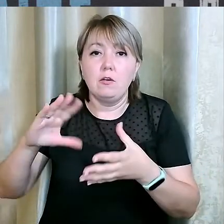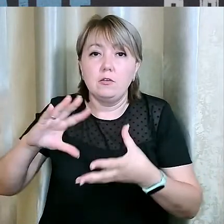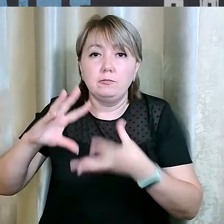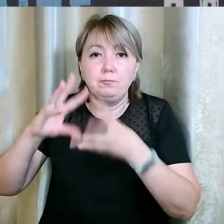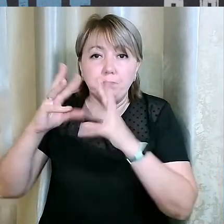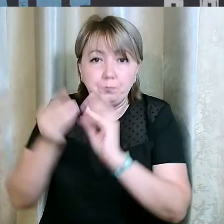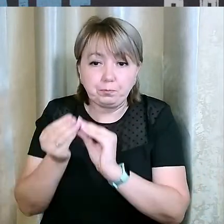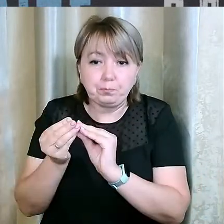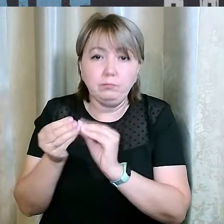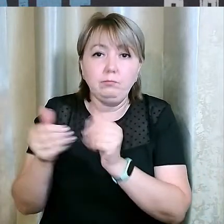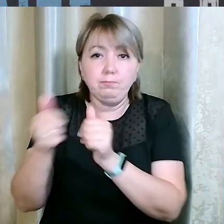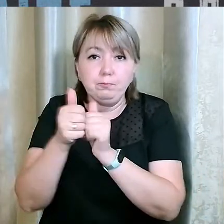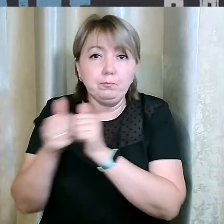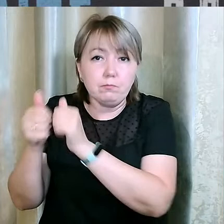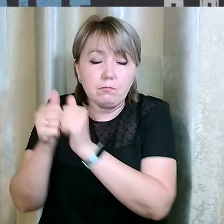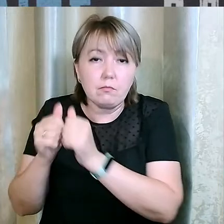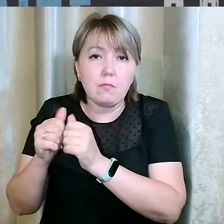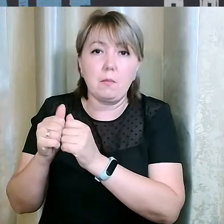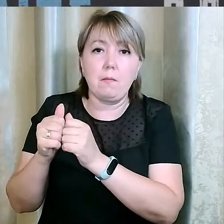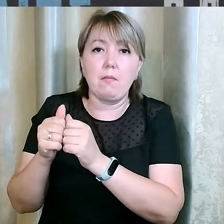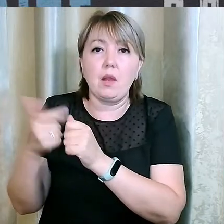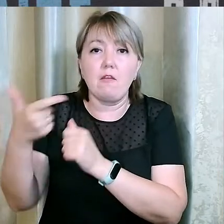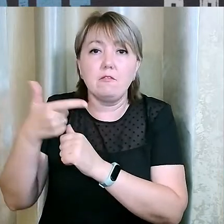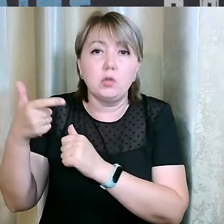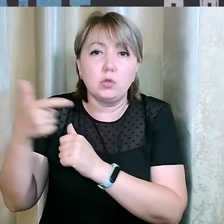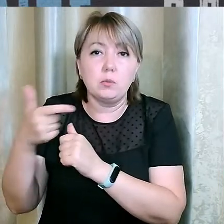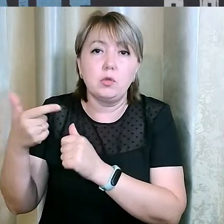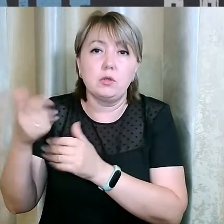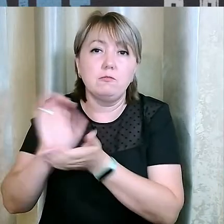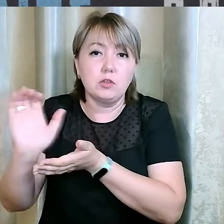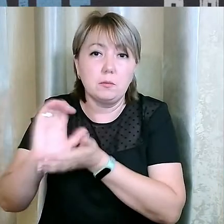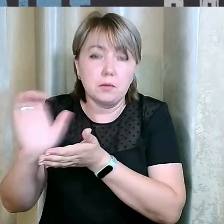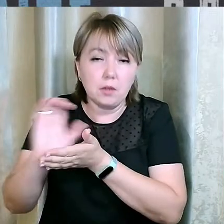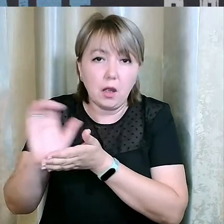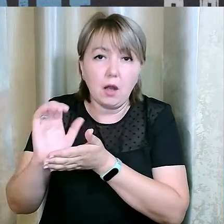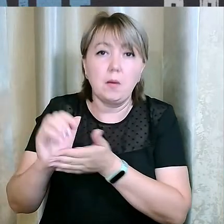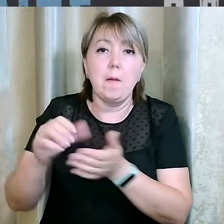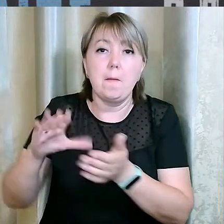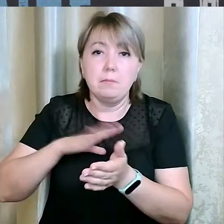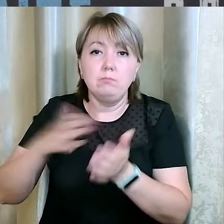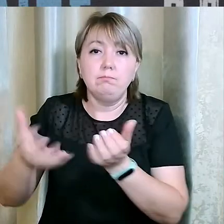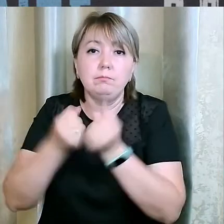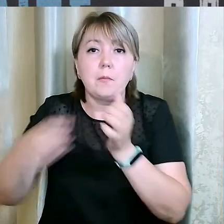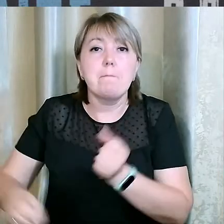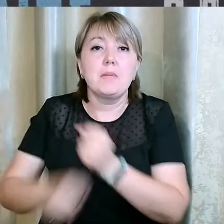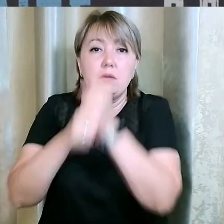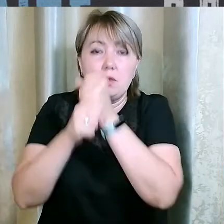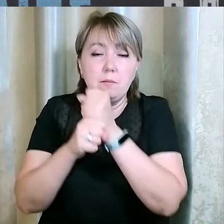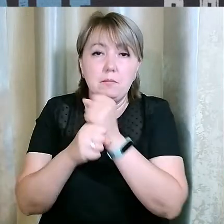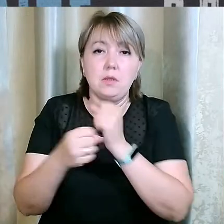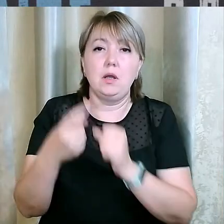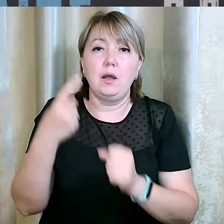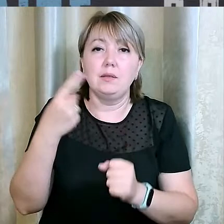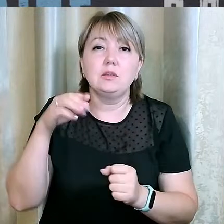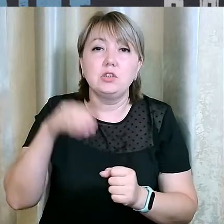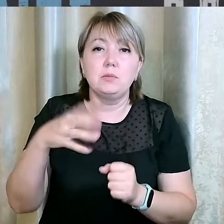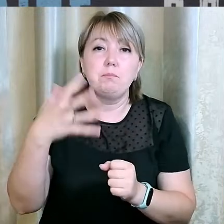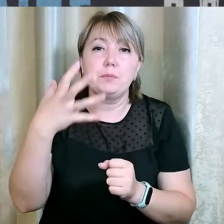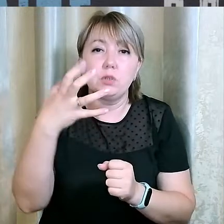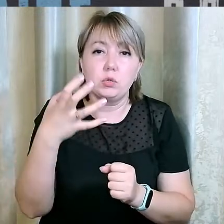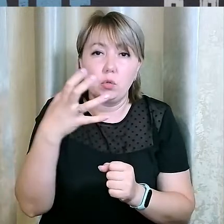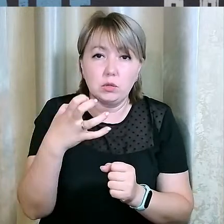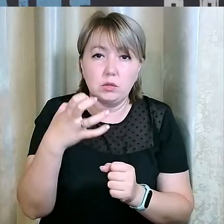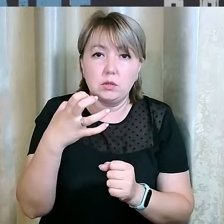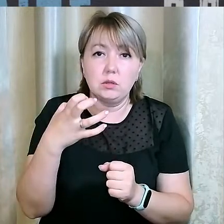to preserve, and there is even the more difficult task to export these products. As part of international